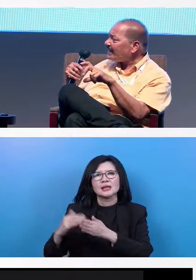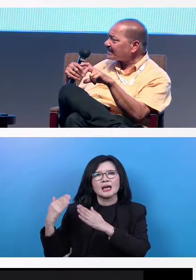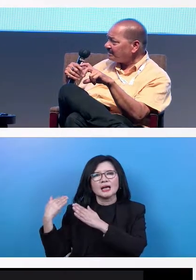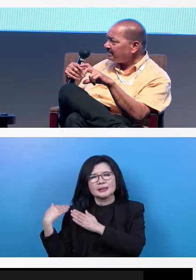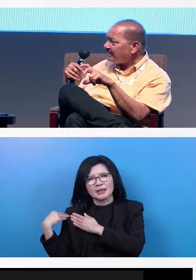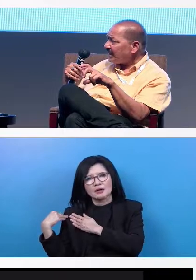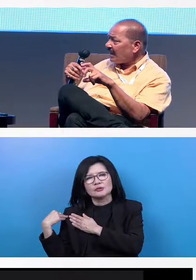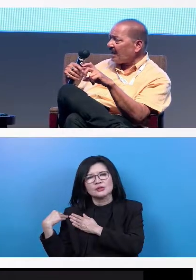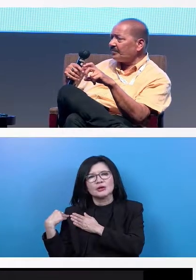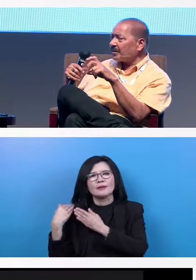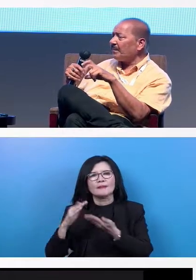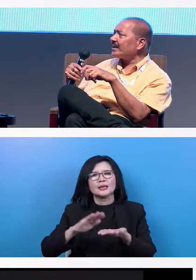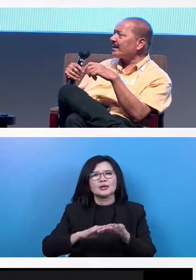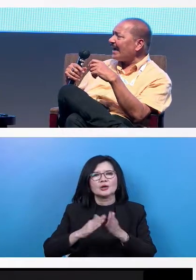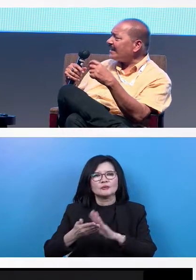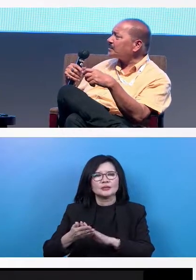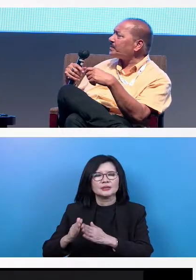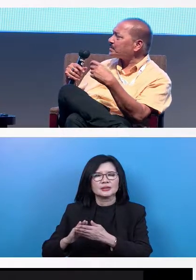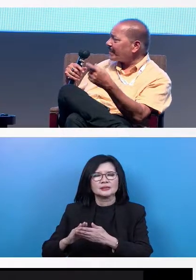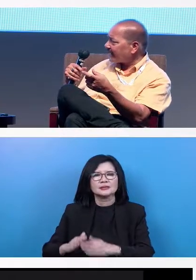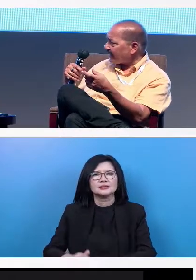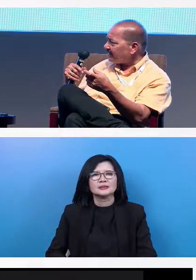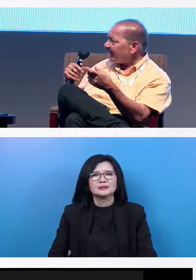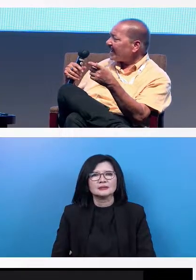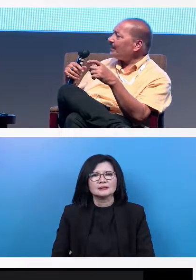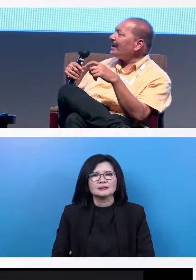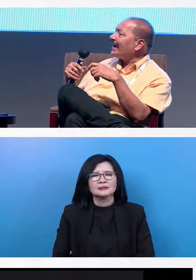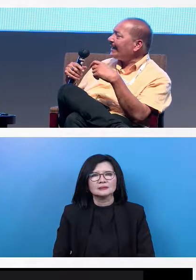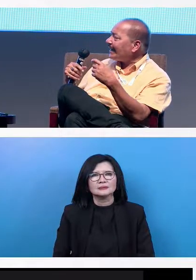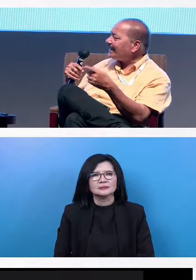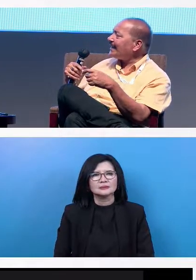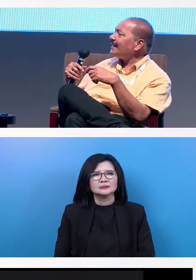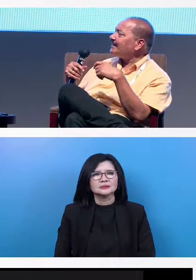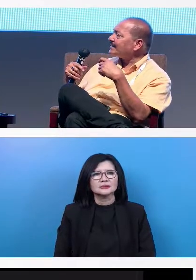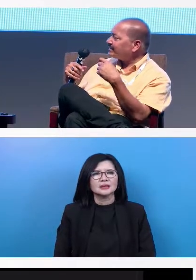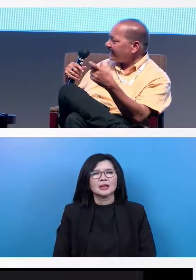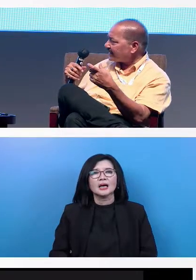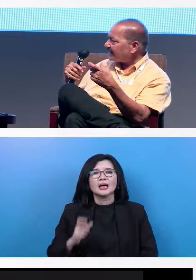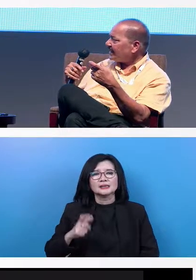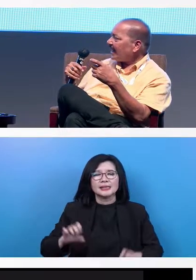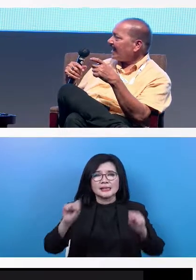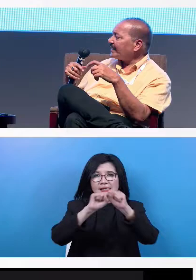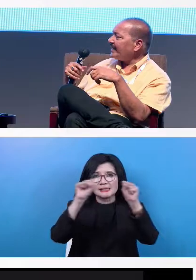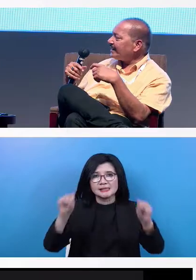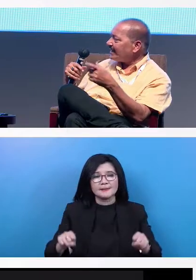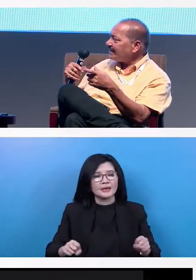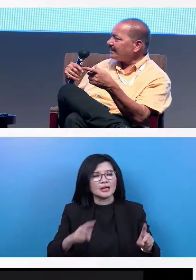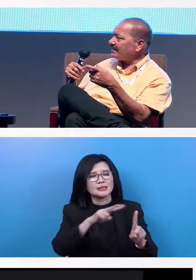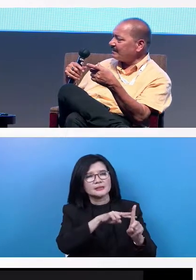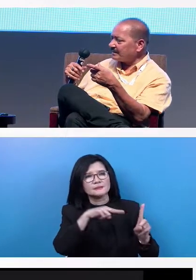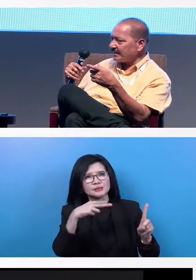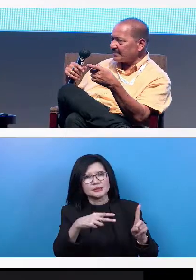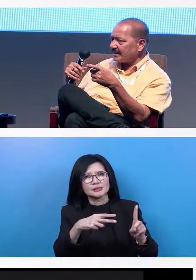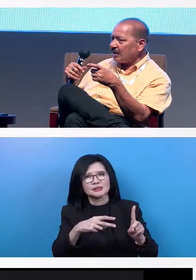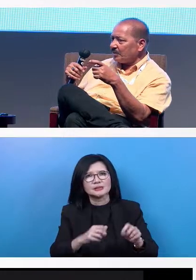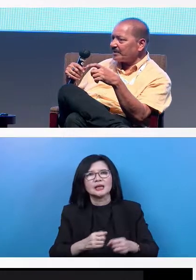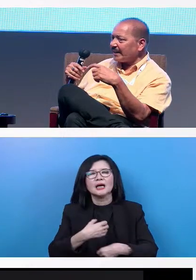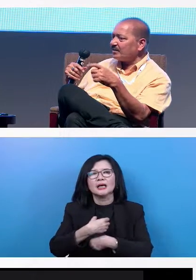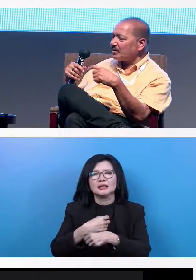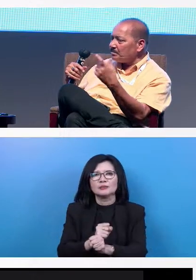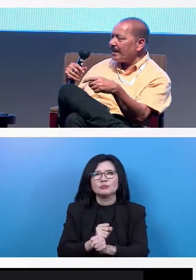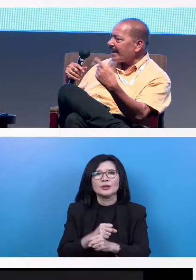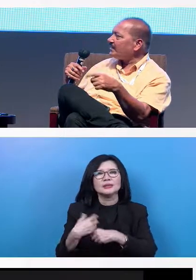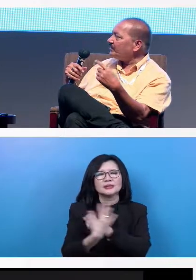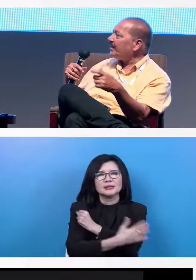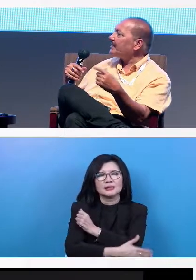that mechanism from a rights perspective can be created in the state and created in the countries which